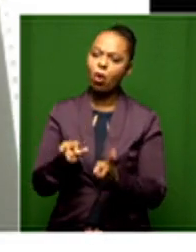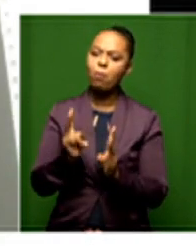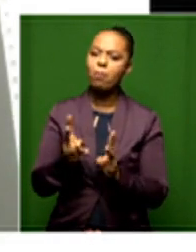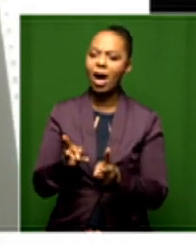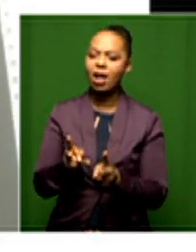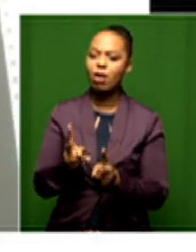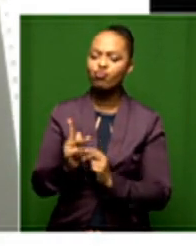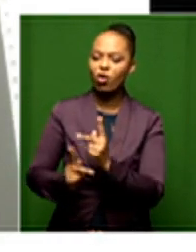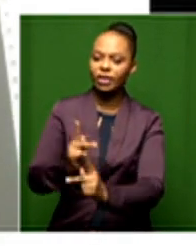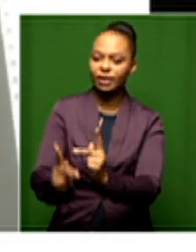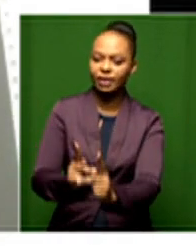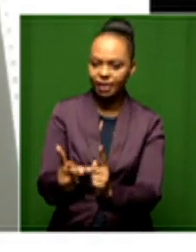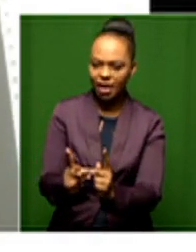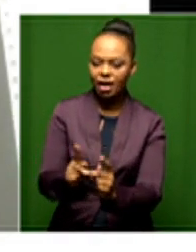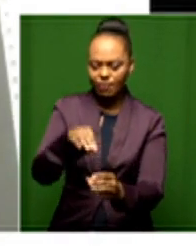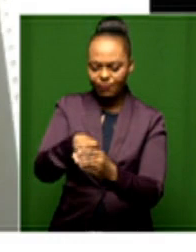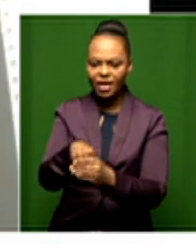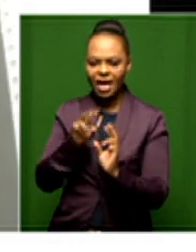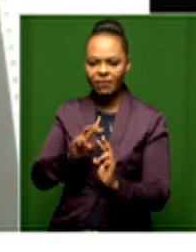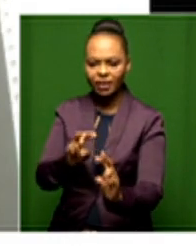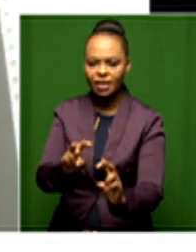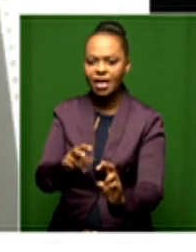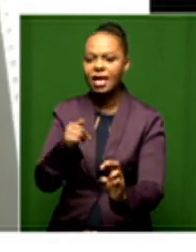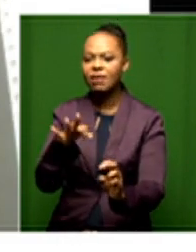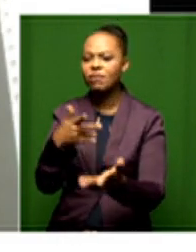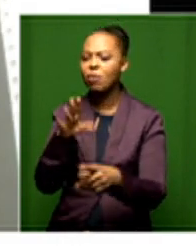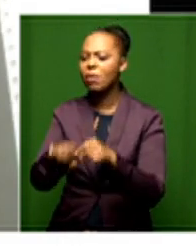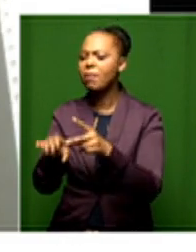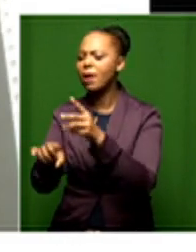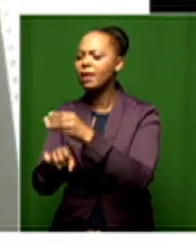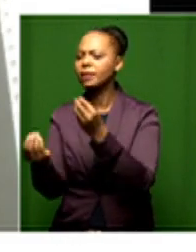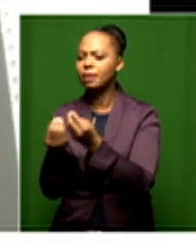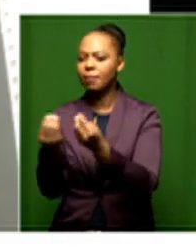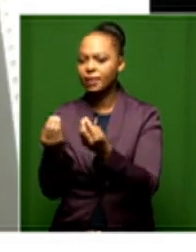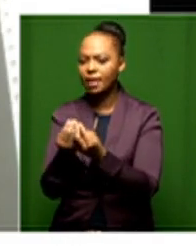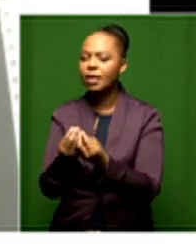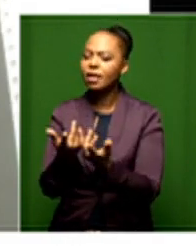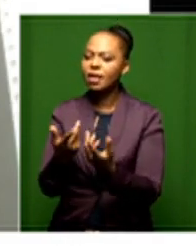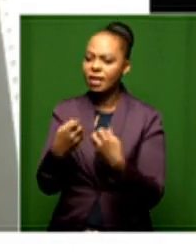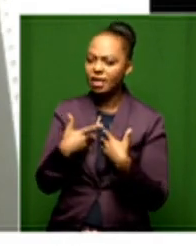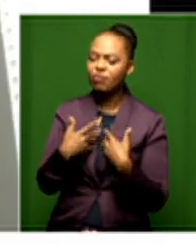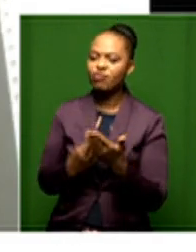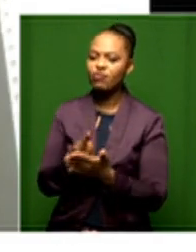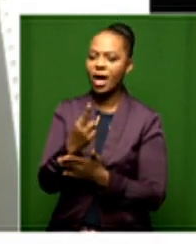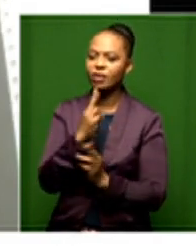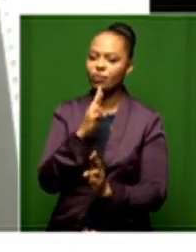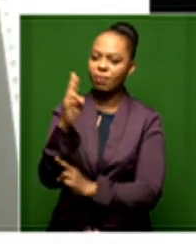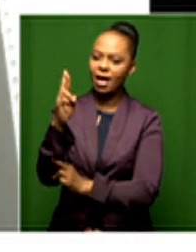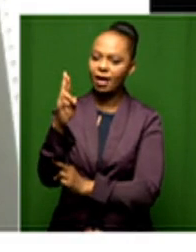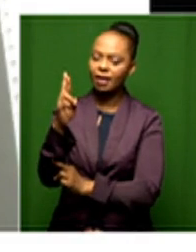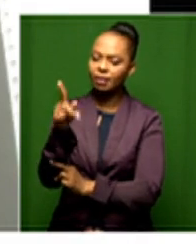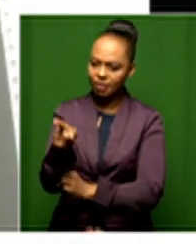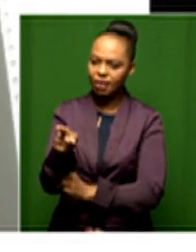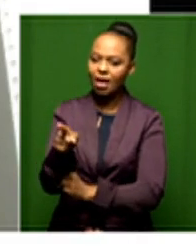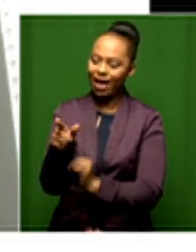inquisitorial investigation that anybody against whom the adverse findings would be given a right of reply,